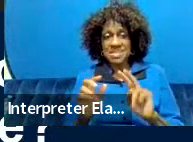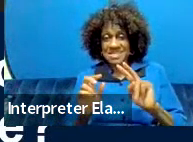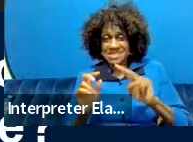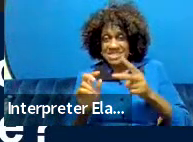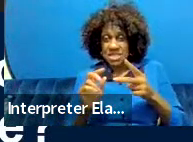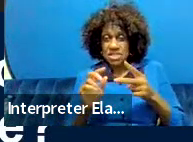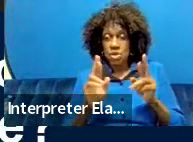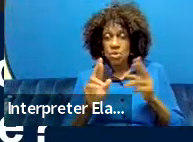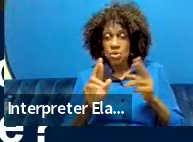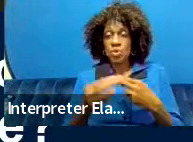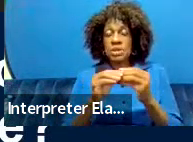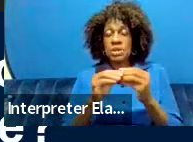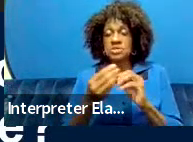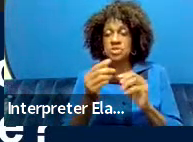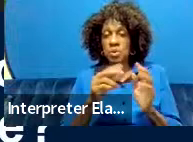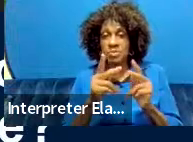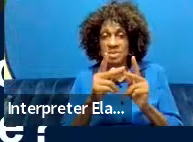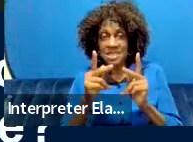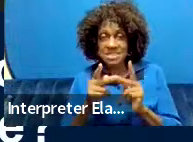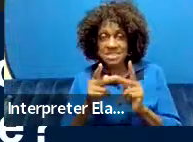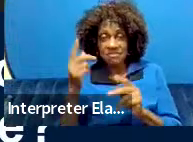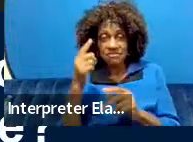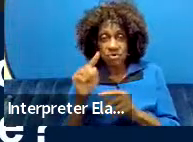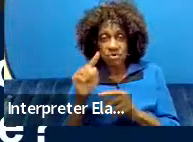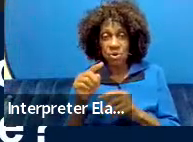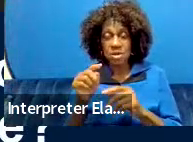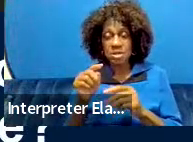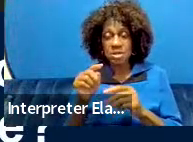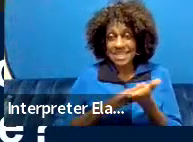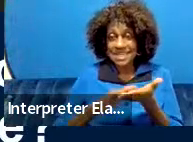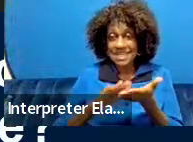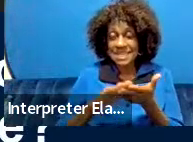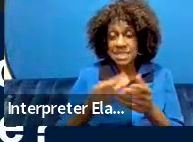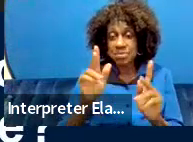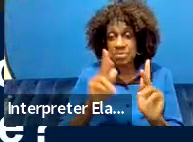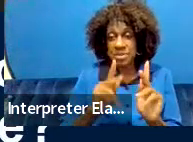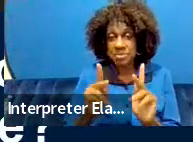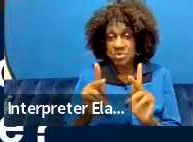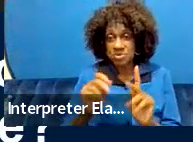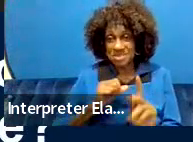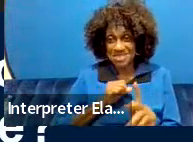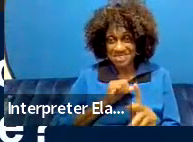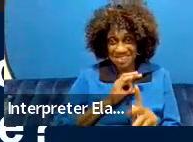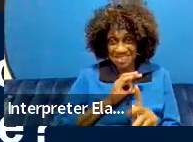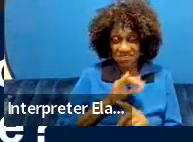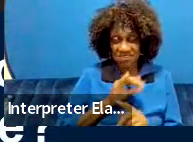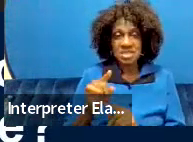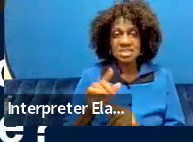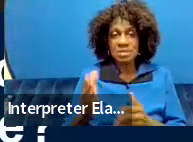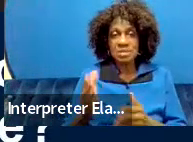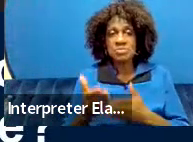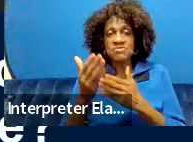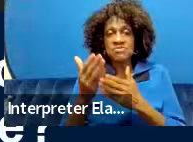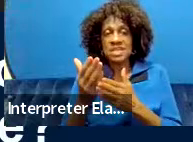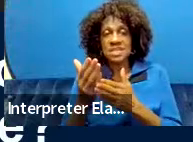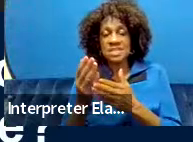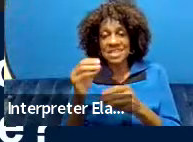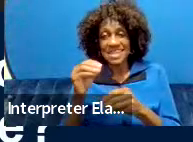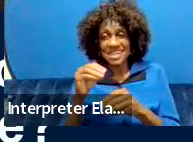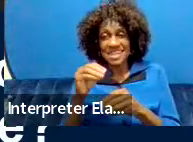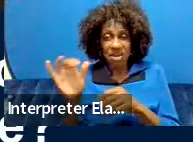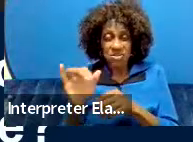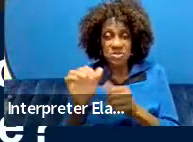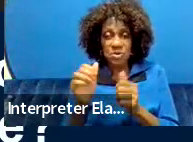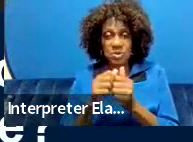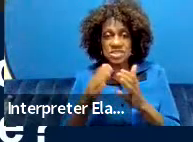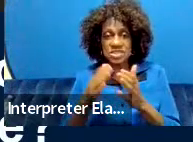or designations intended for custodial or maintenance staff that are provided in addition to